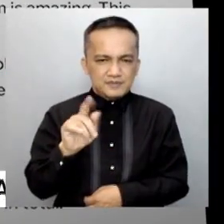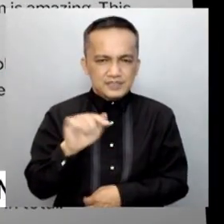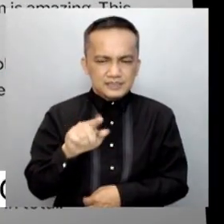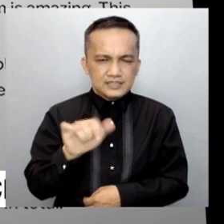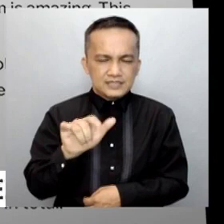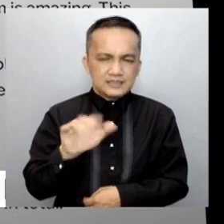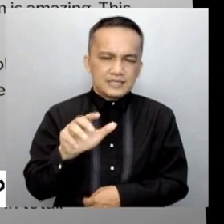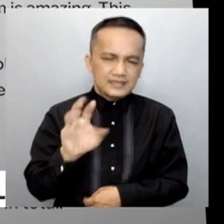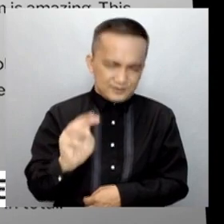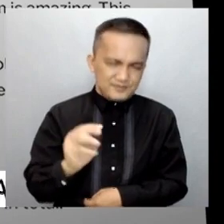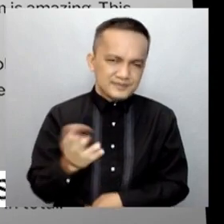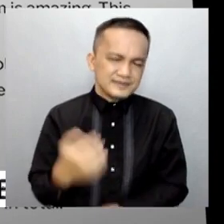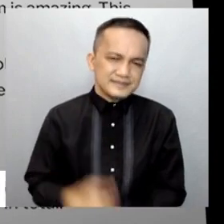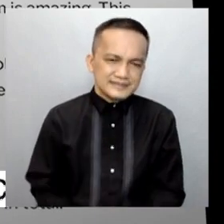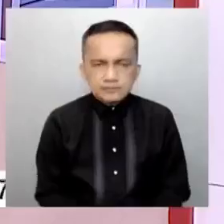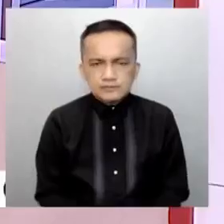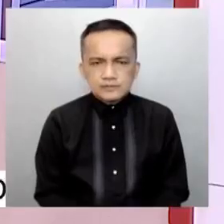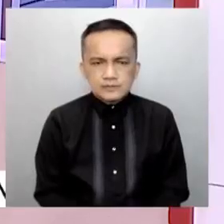news.abs-cbn.com.